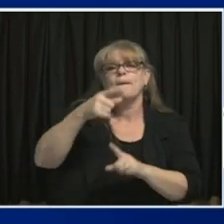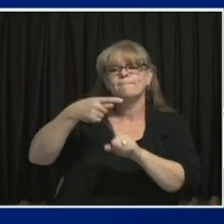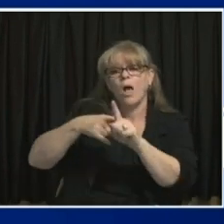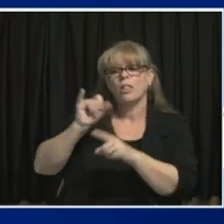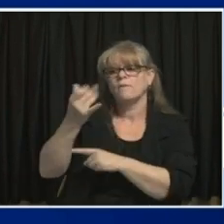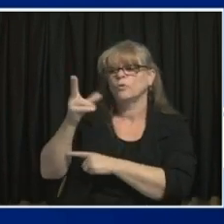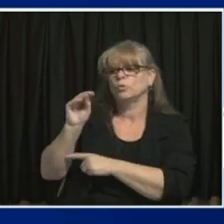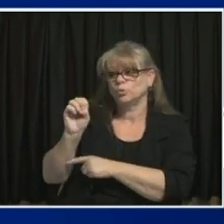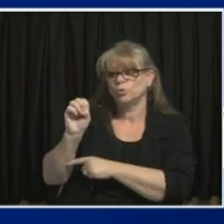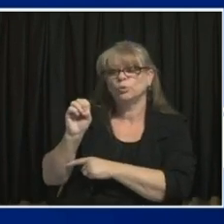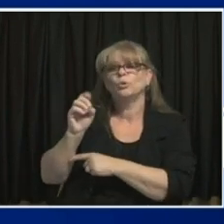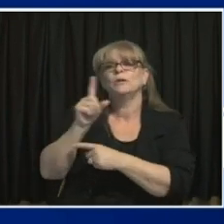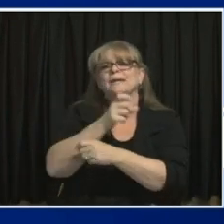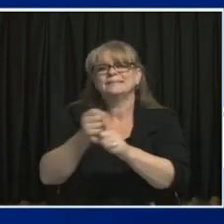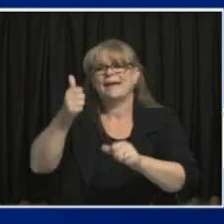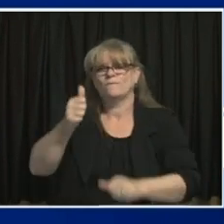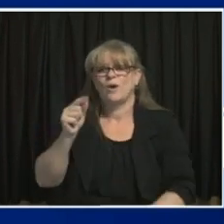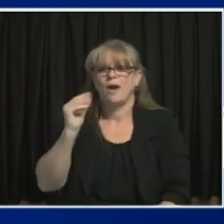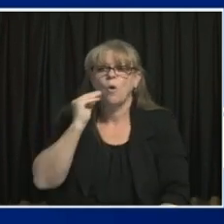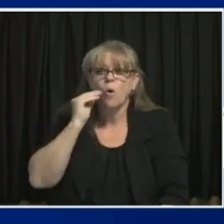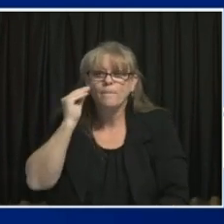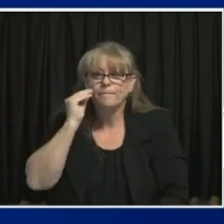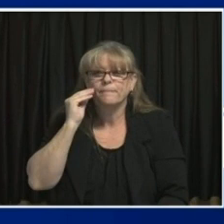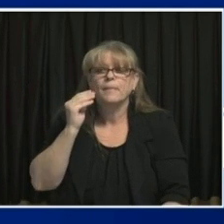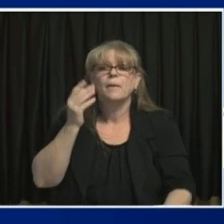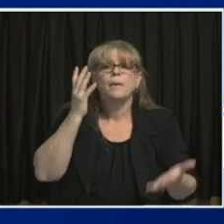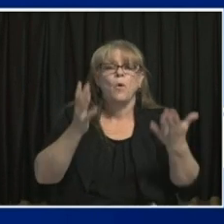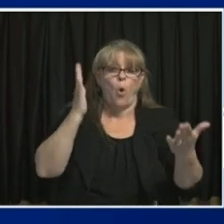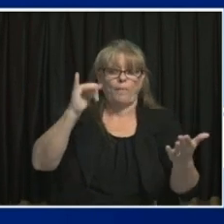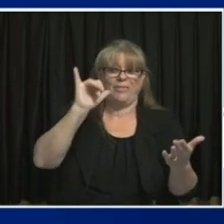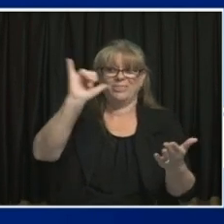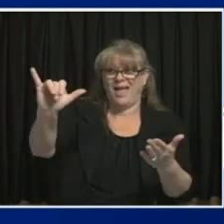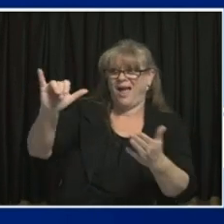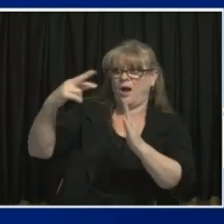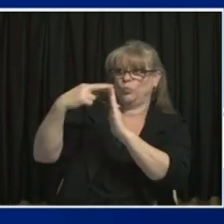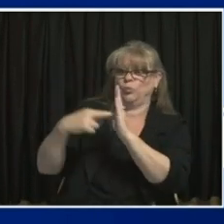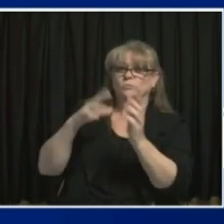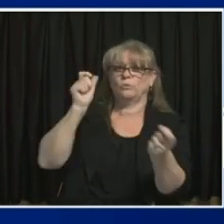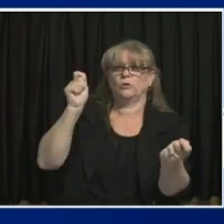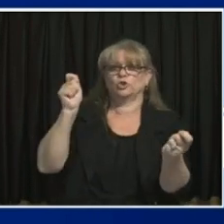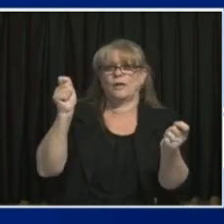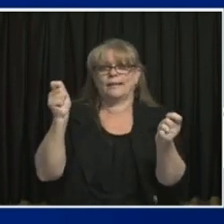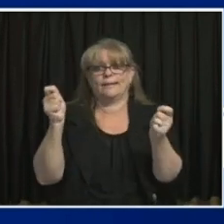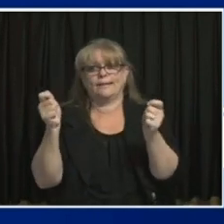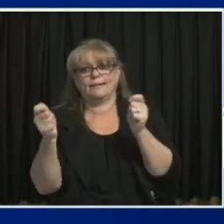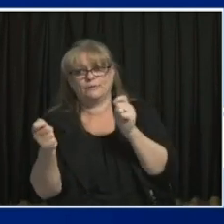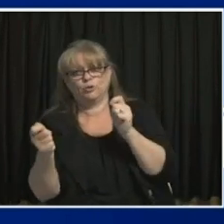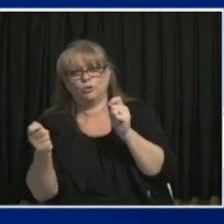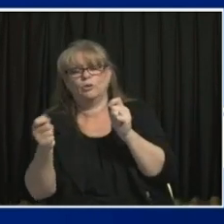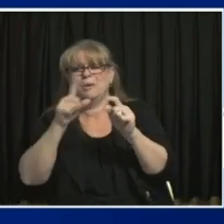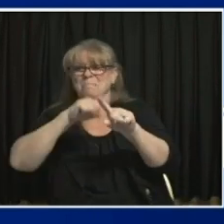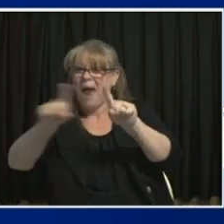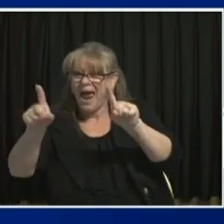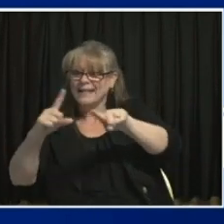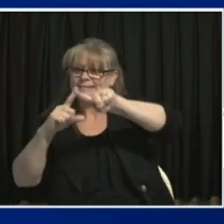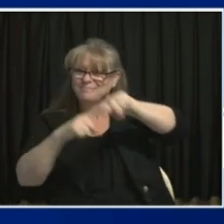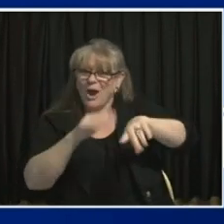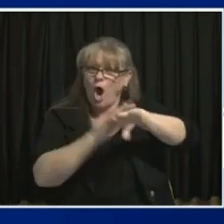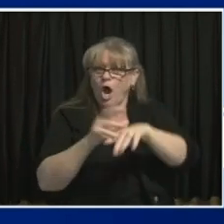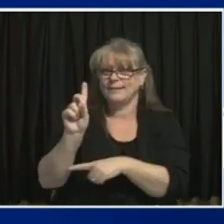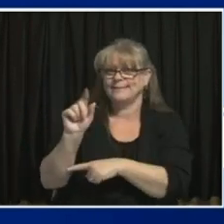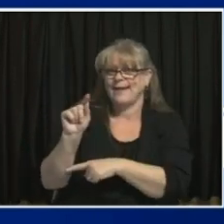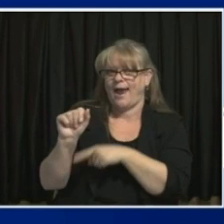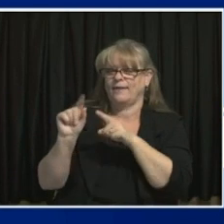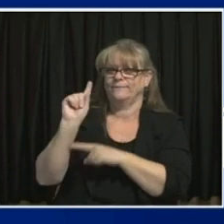hopeful that things are going in the right direction based on the latest data and evidence. Just like we gave as accurate a picture as we could of